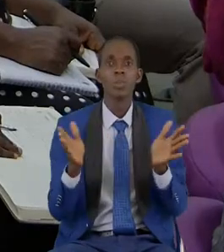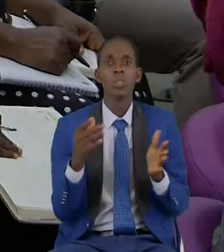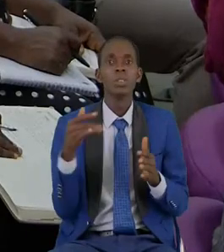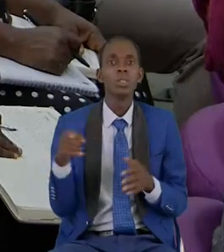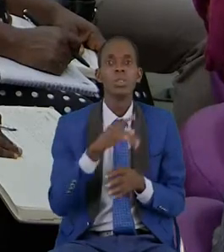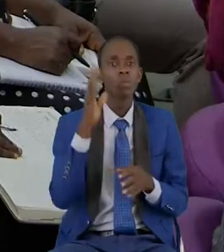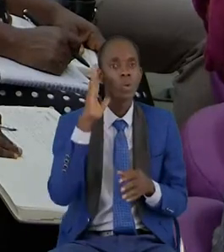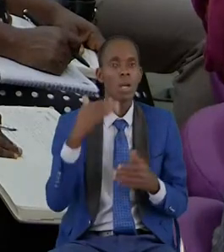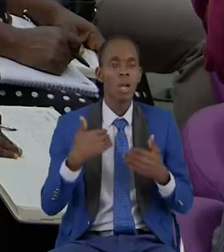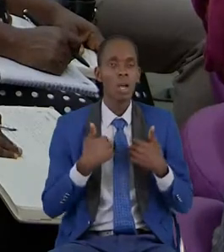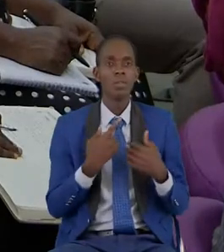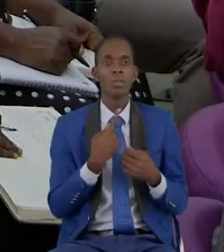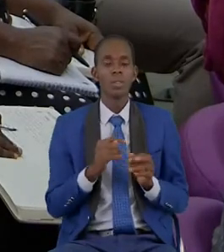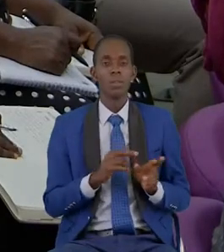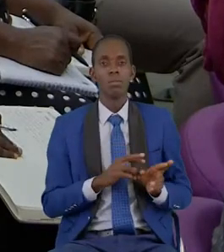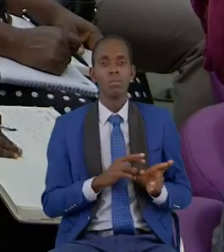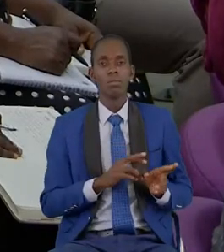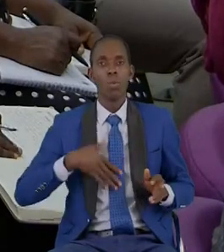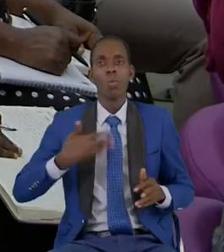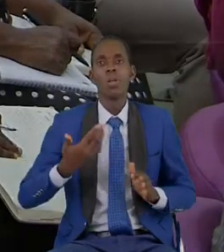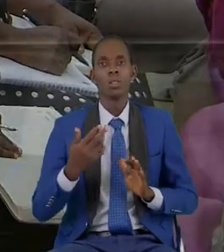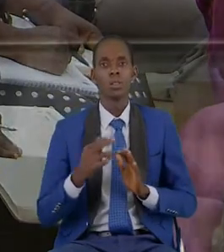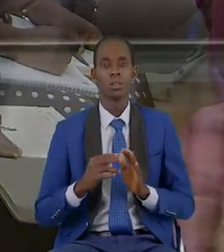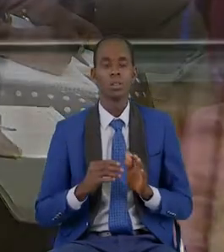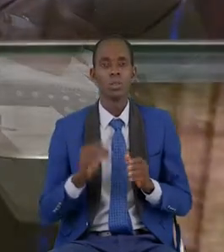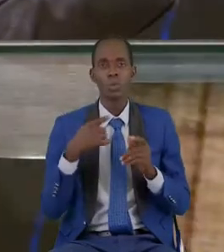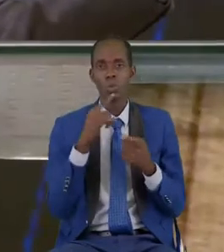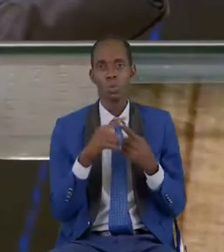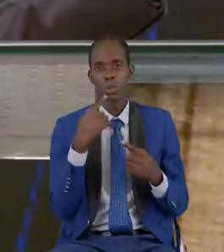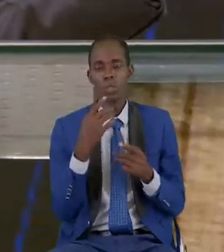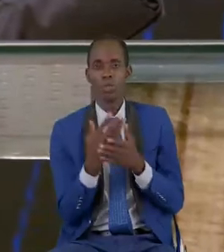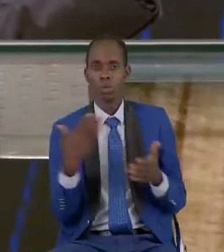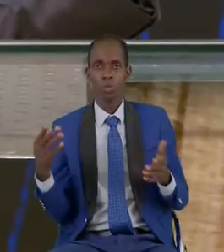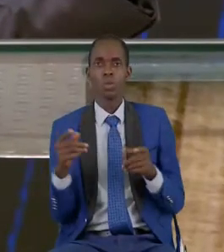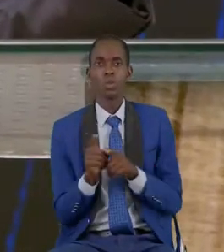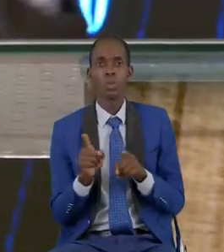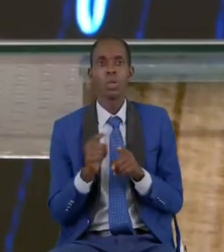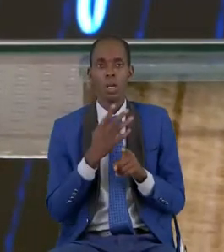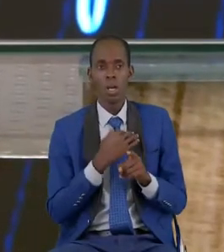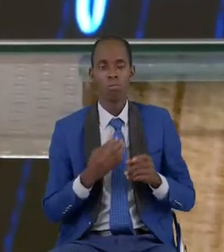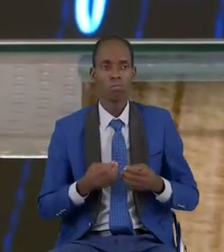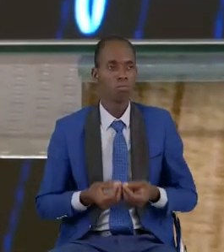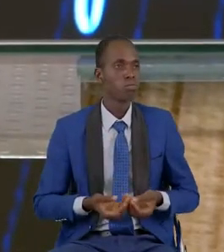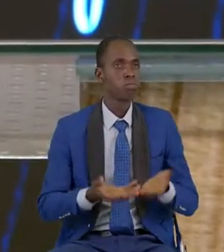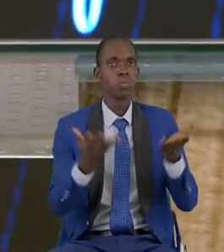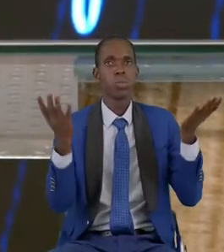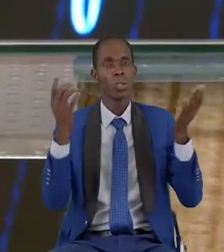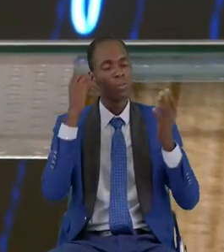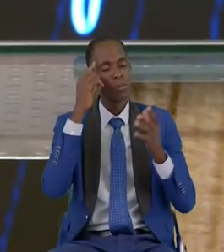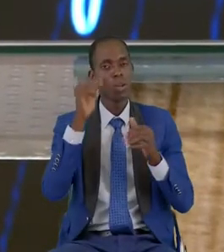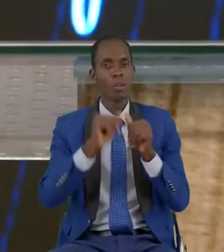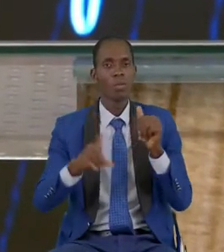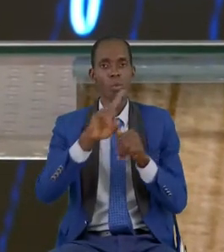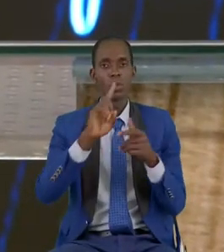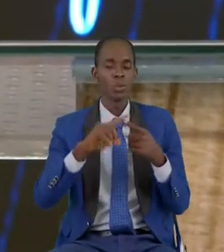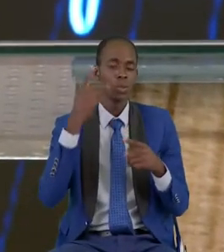can dig out something too and throw that into the public and throw that into social media so that he